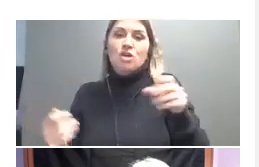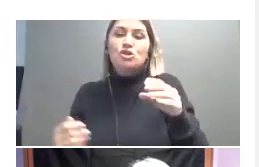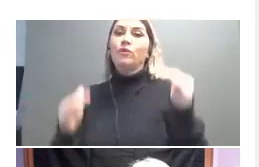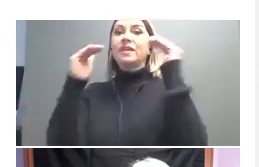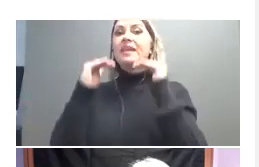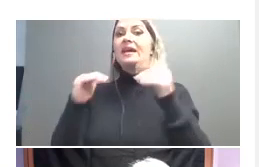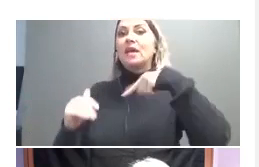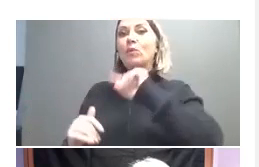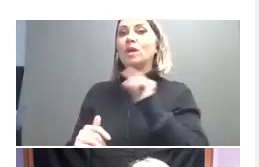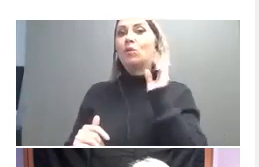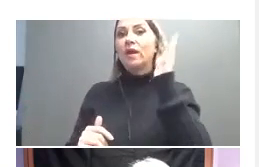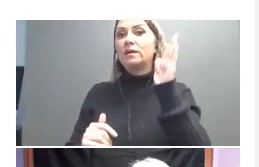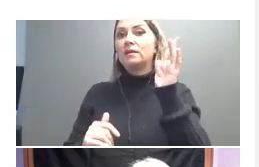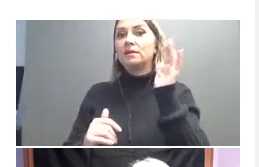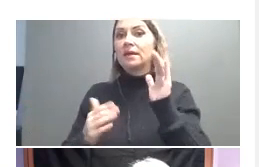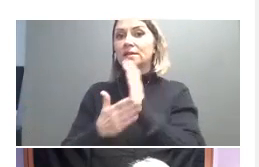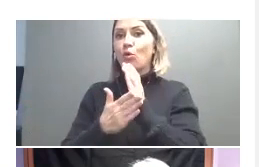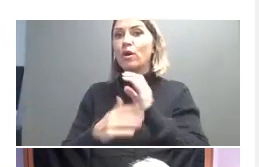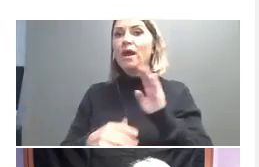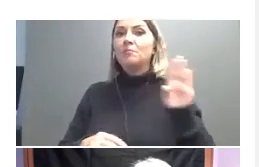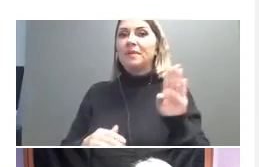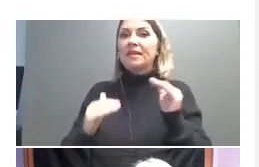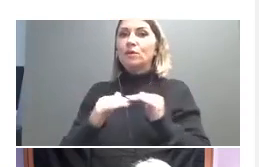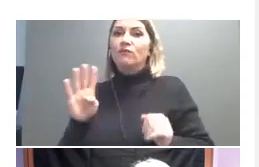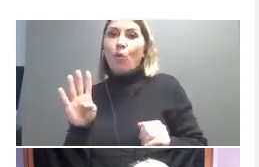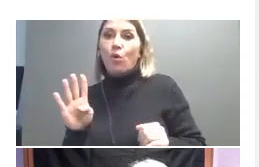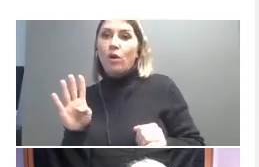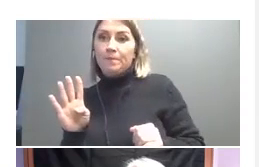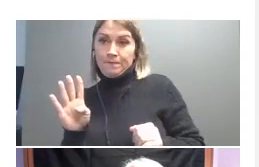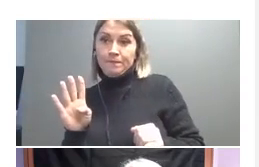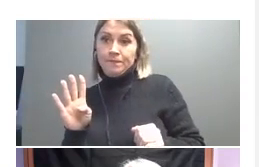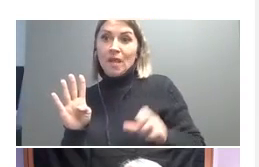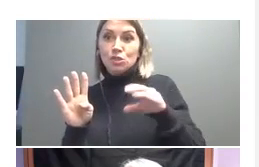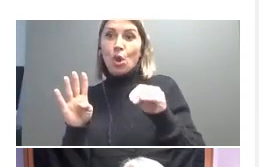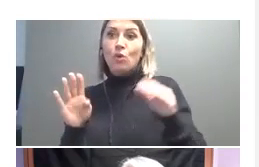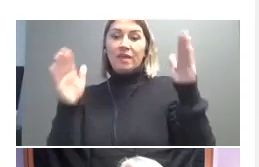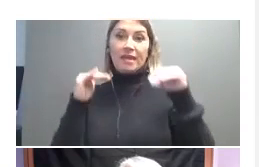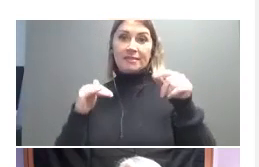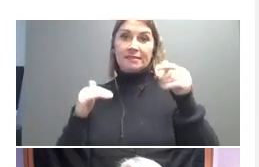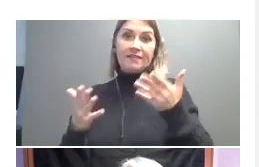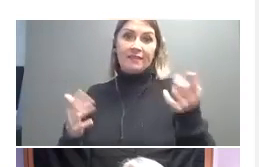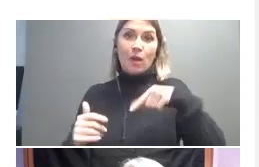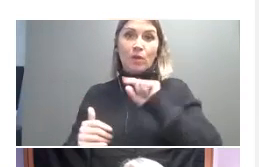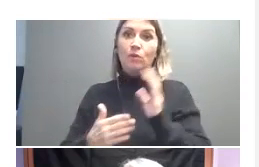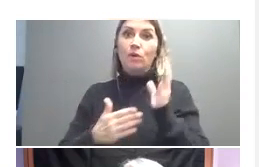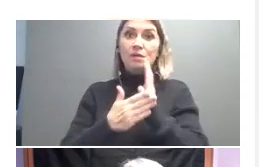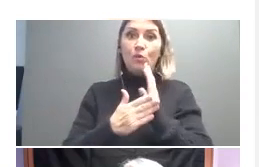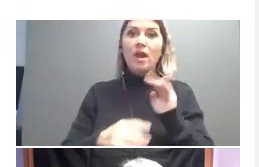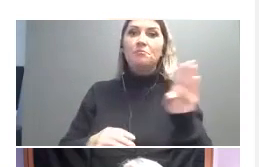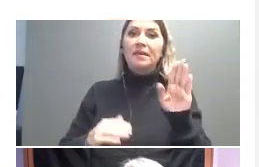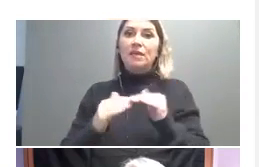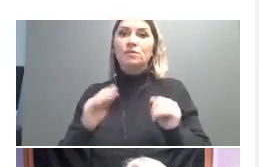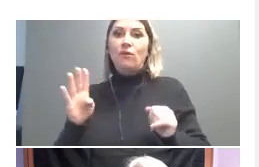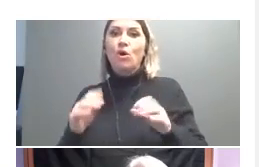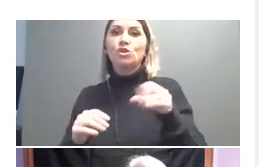that we are going to explore is B equals to 4. Right, so the next thing that we are going to explore is B equals to 4. So we